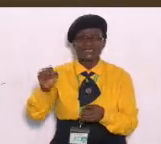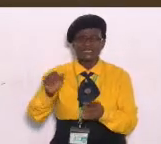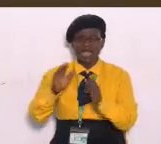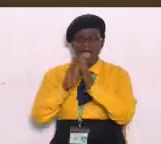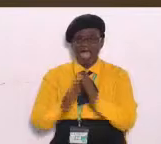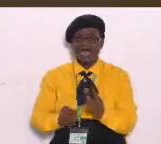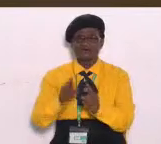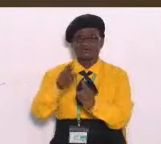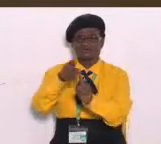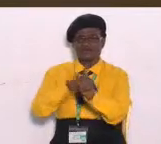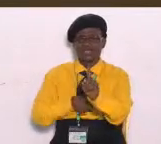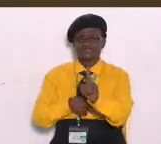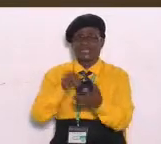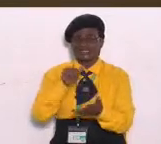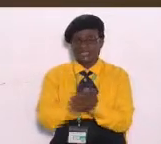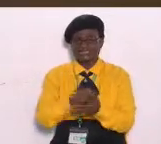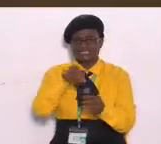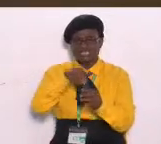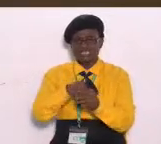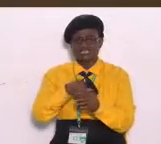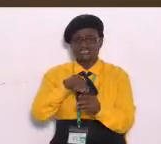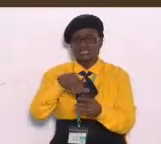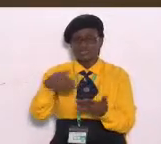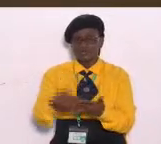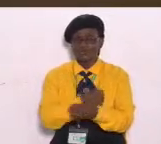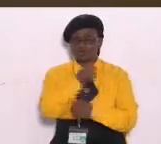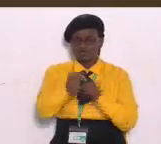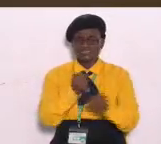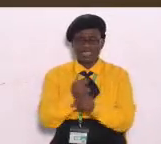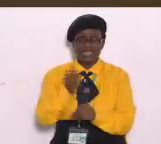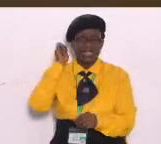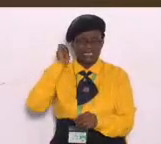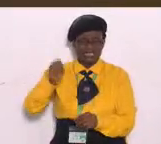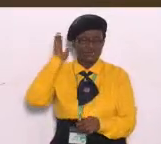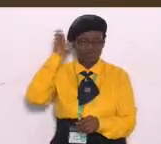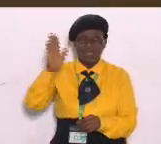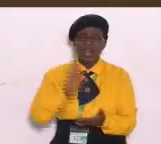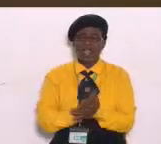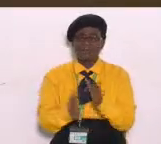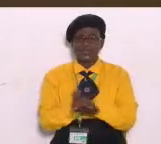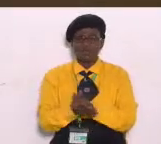that in the new year he will become a landlord.